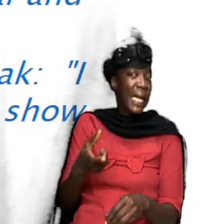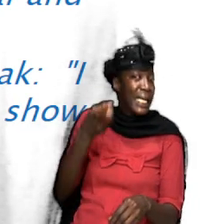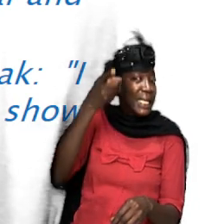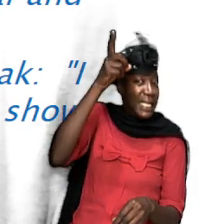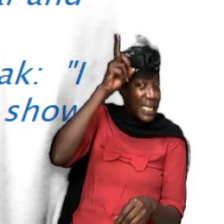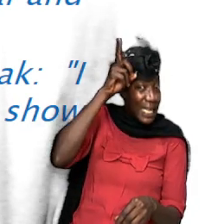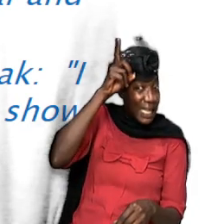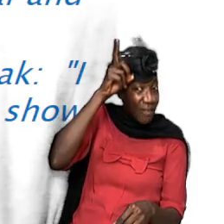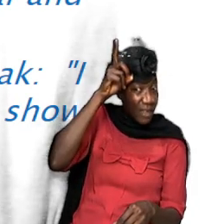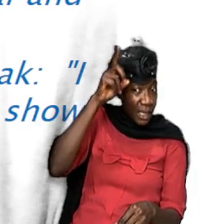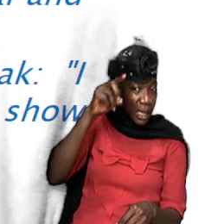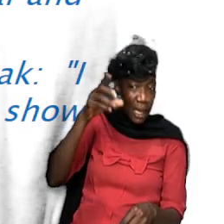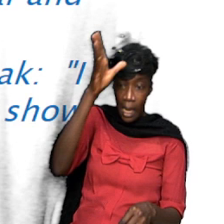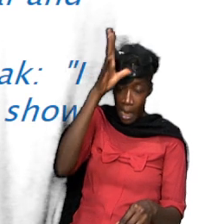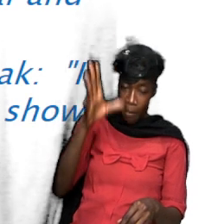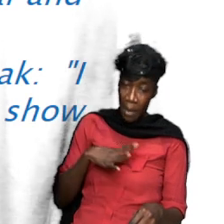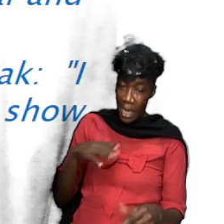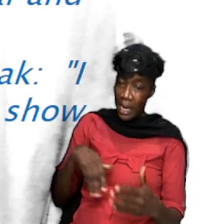heart.